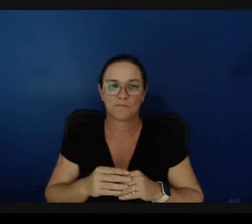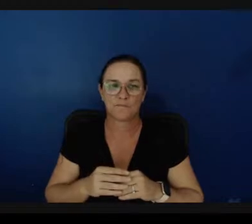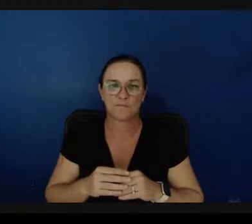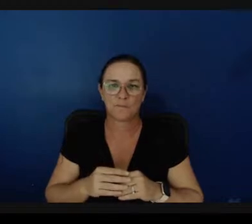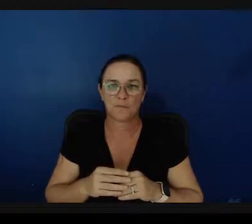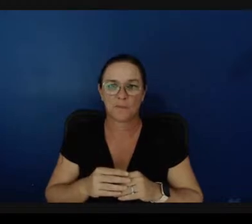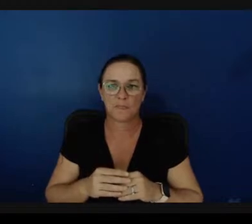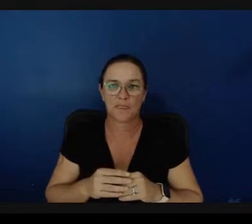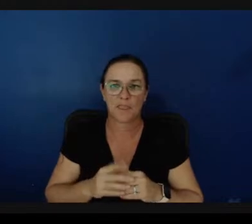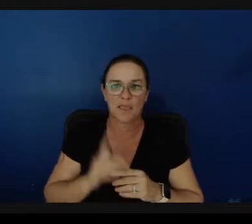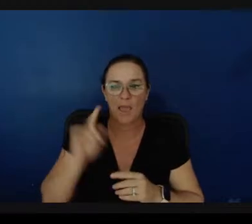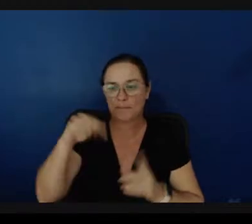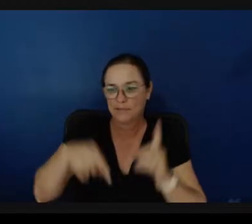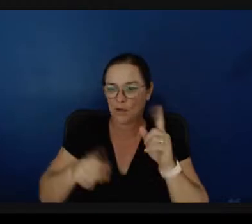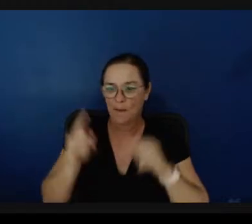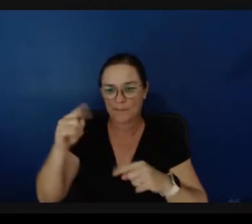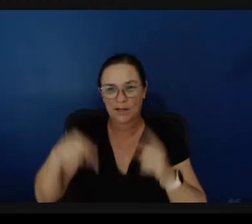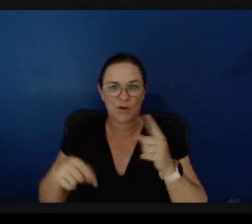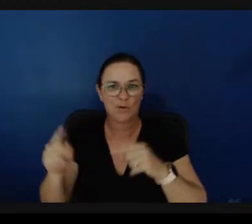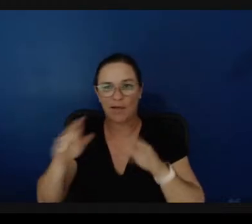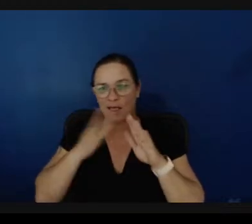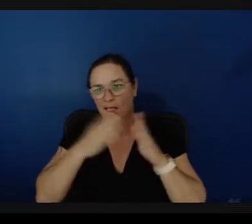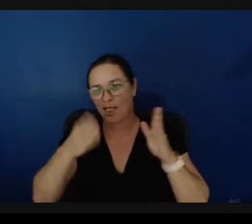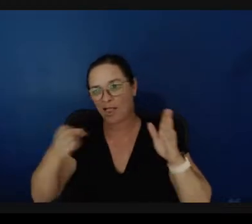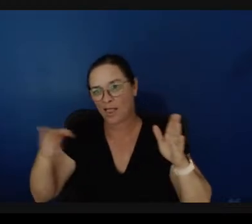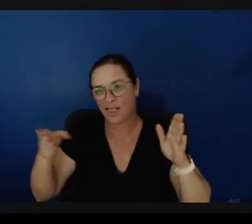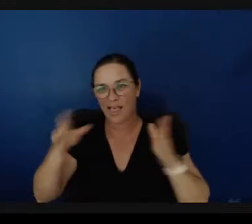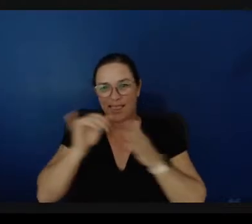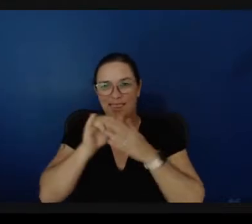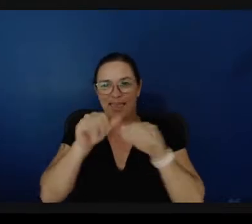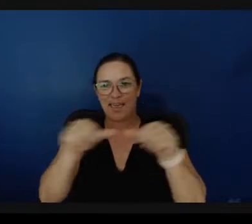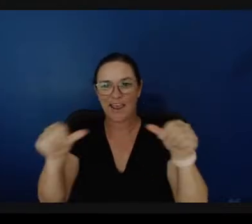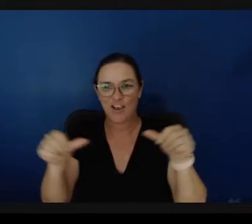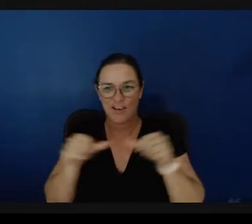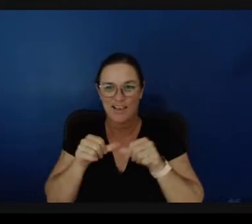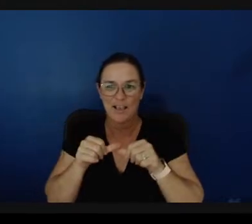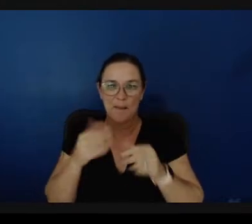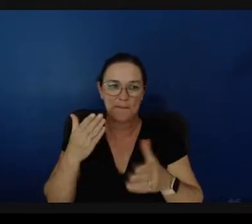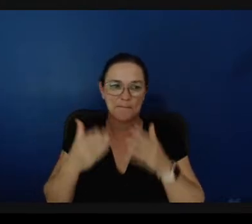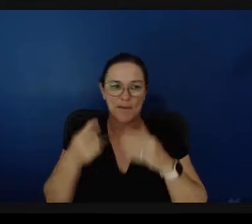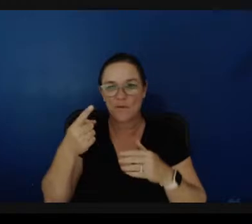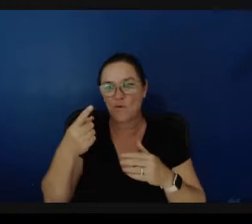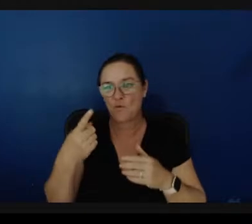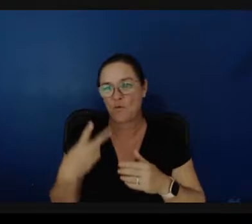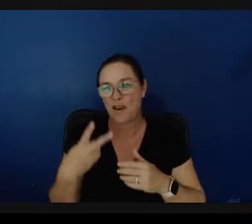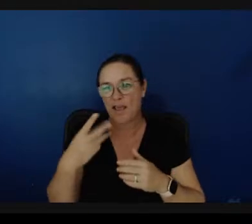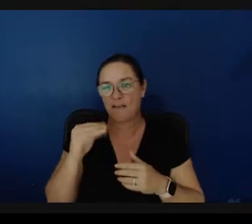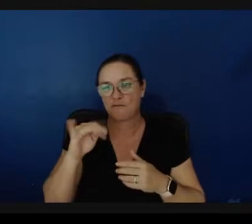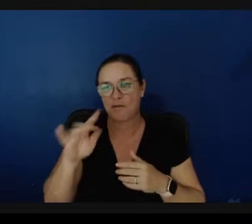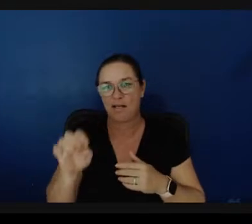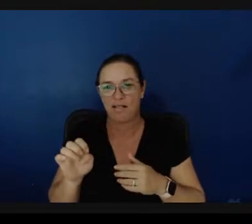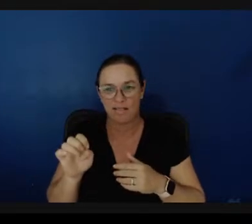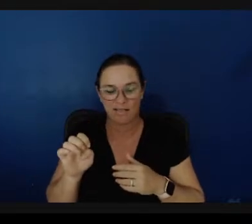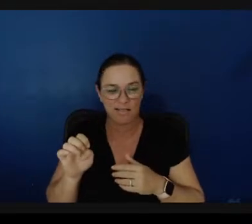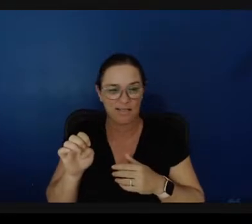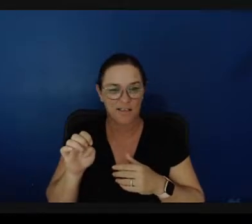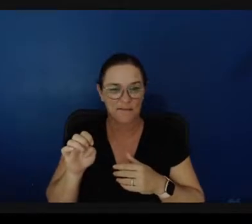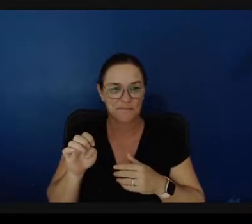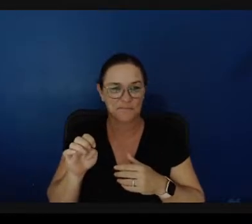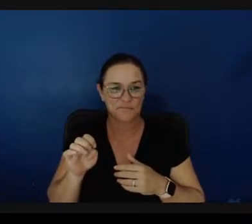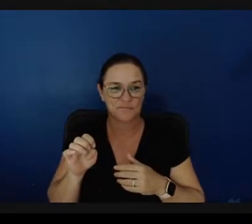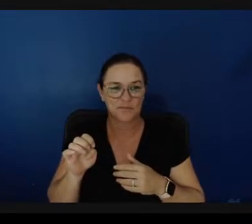down, up, going across this what is this? Probably a half-mile piece of land. So a lot